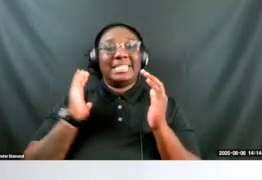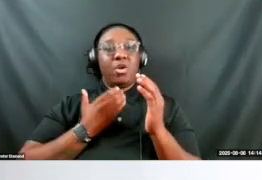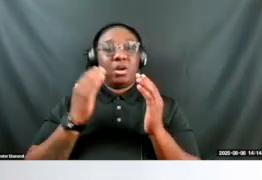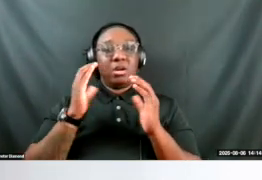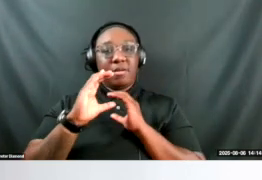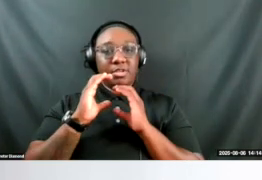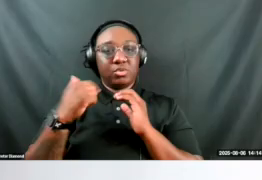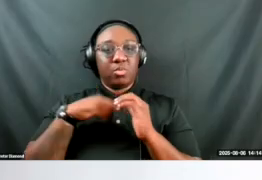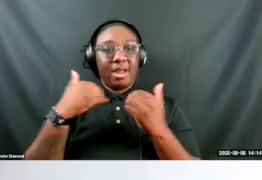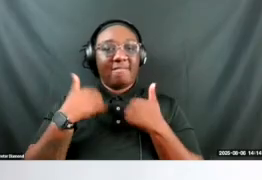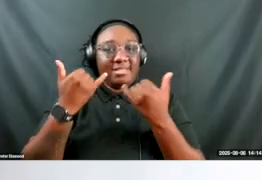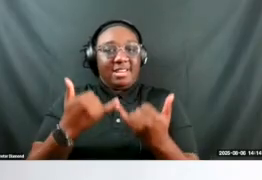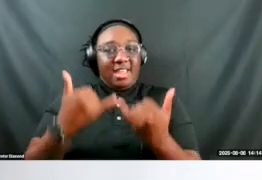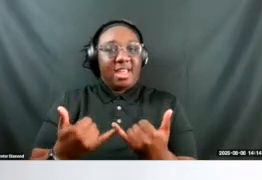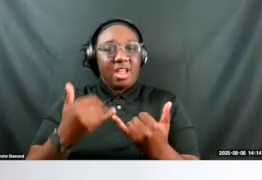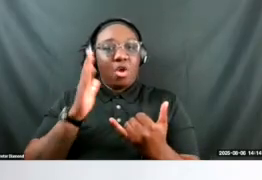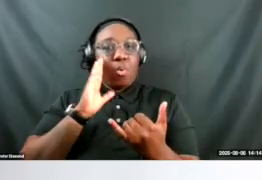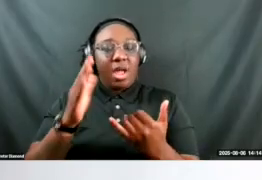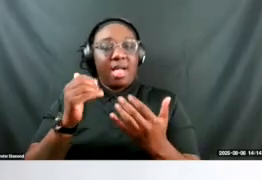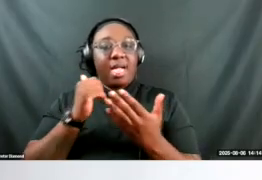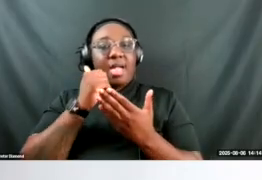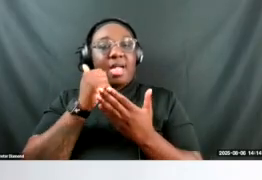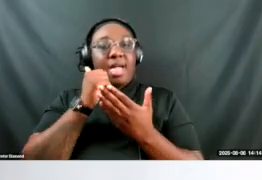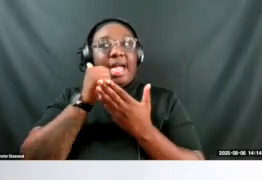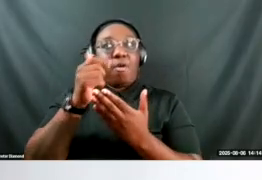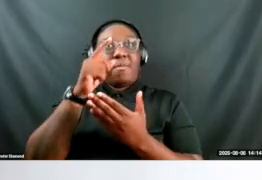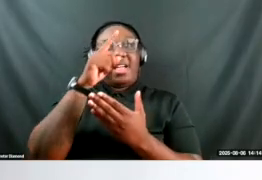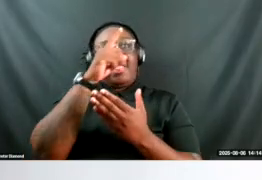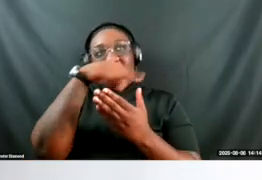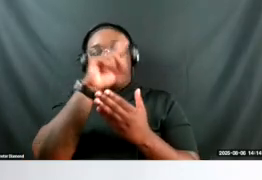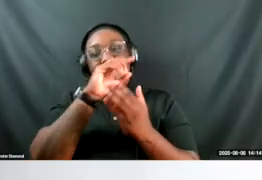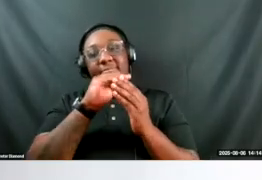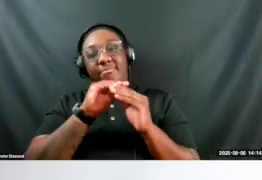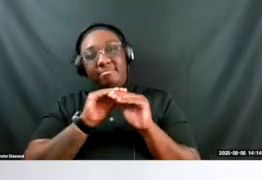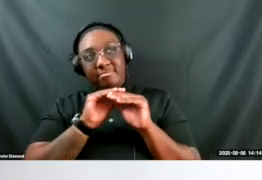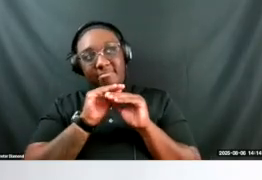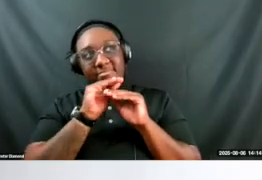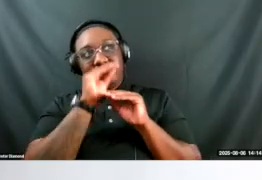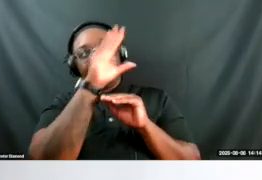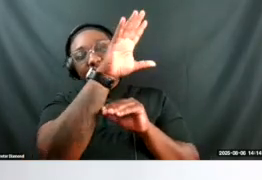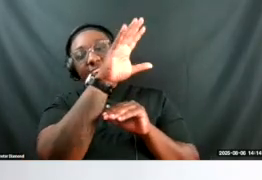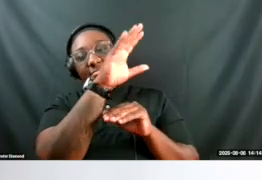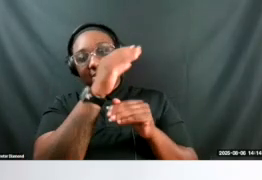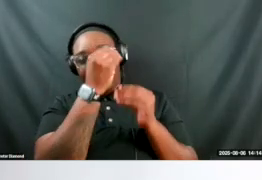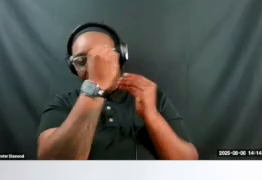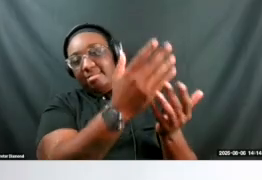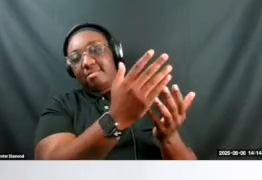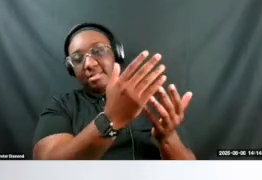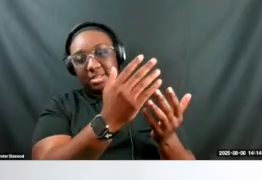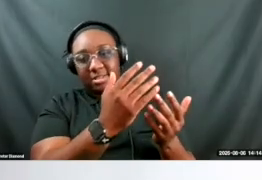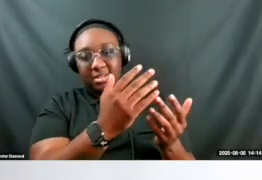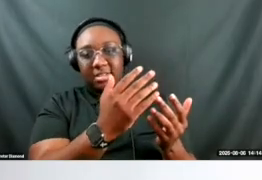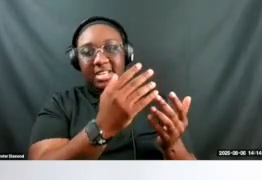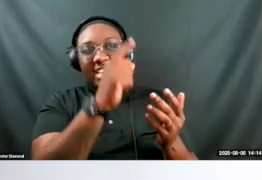to inform what those future recommendations look like as the legislature and the governor